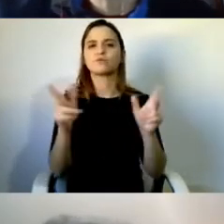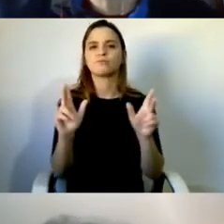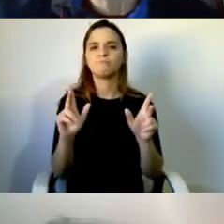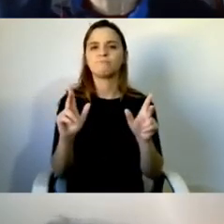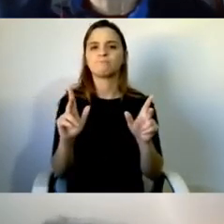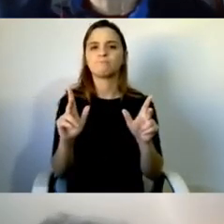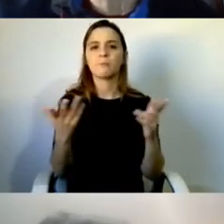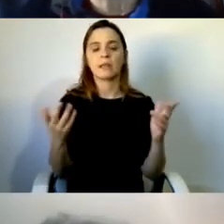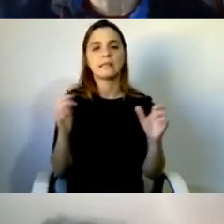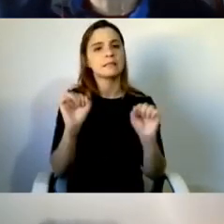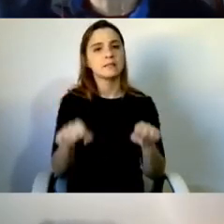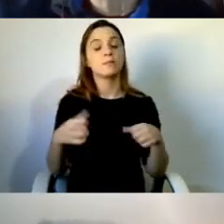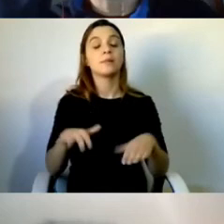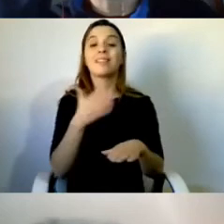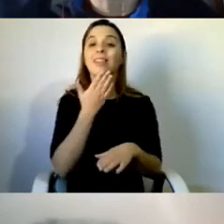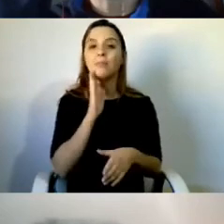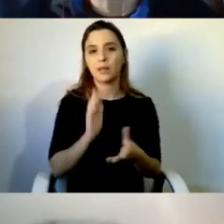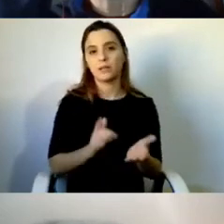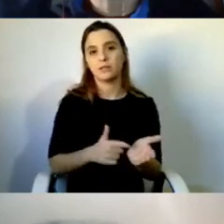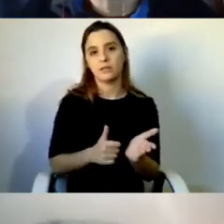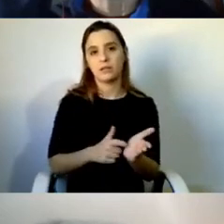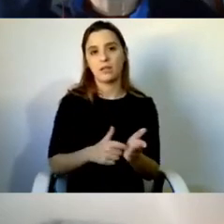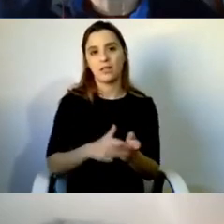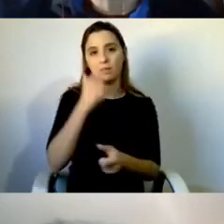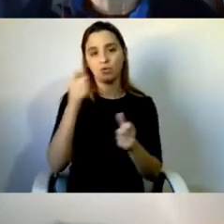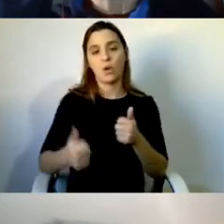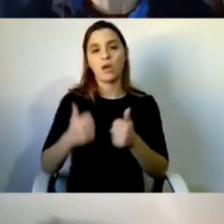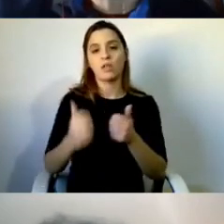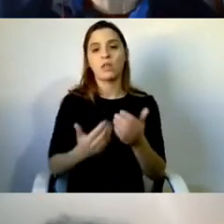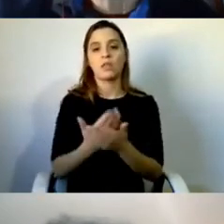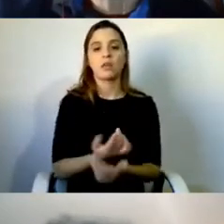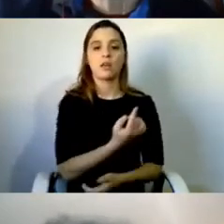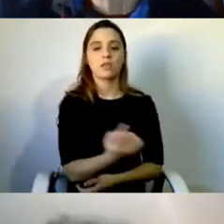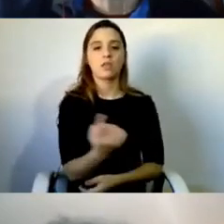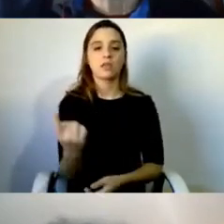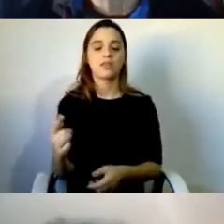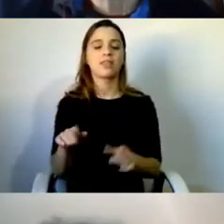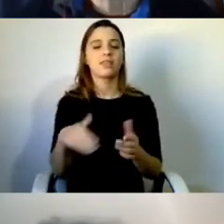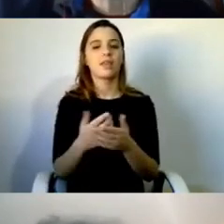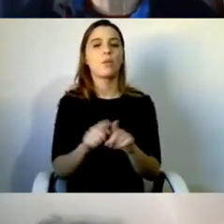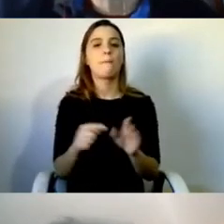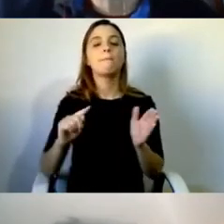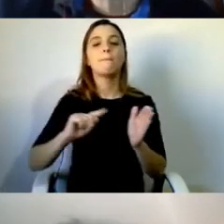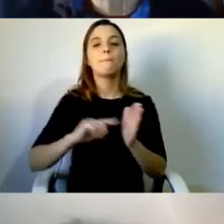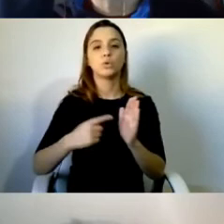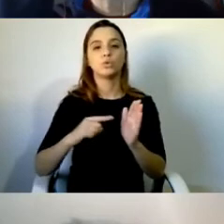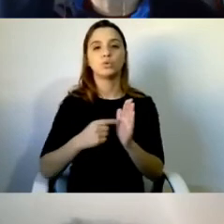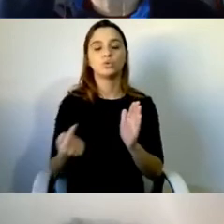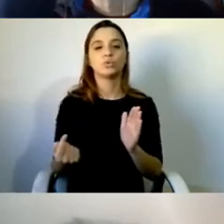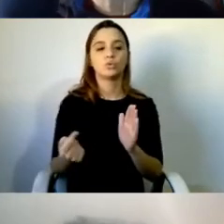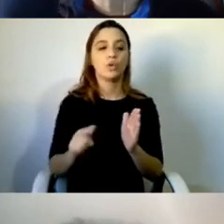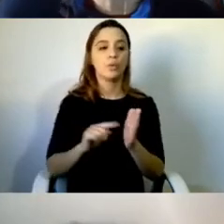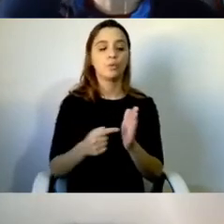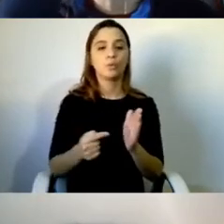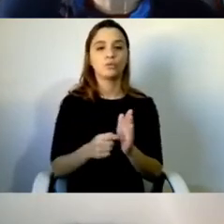applicants certain number of points, which are supposed to reflect limitations in